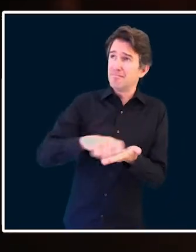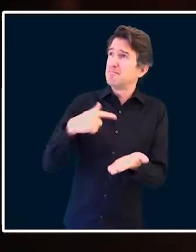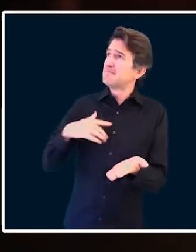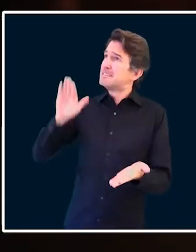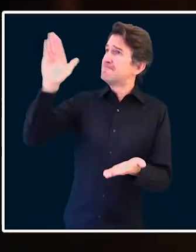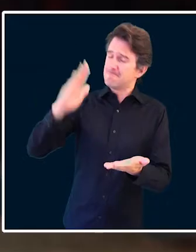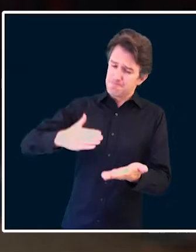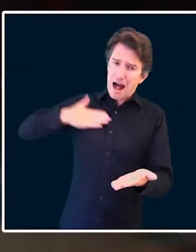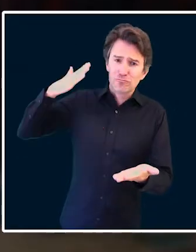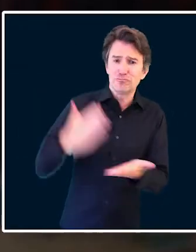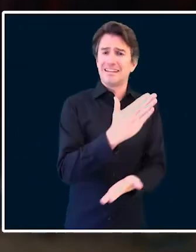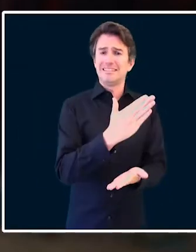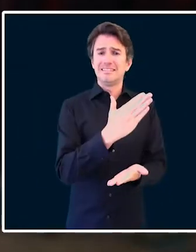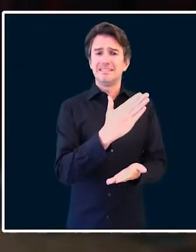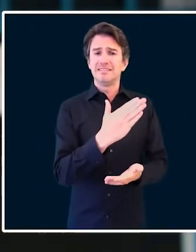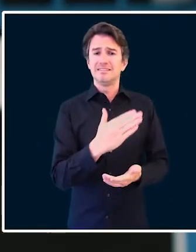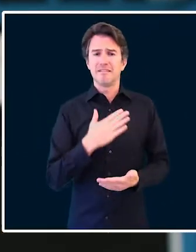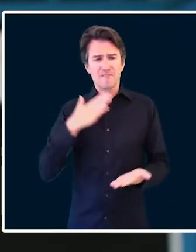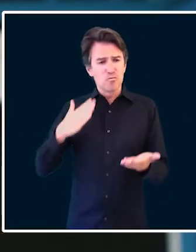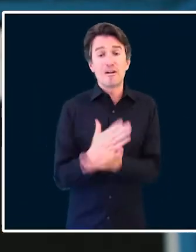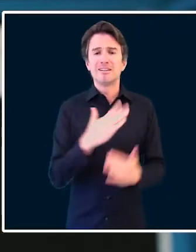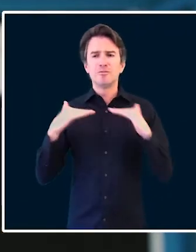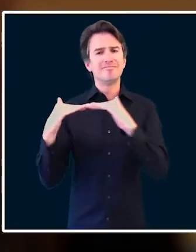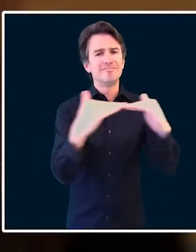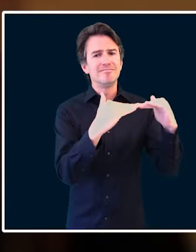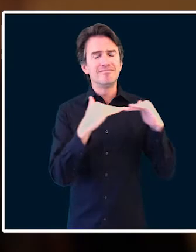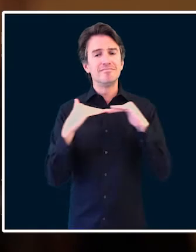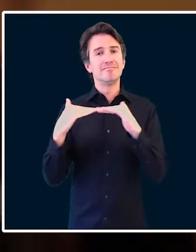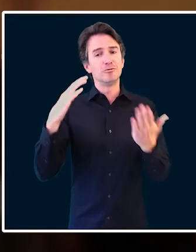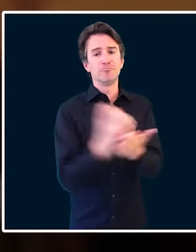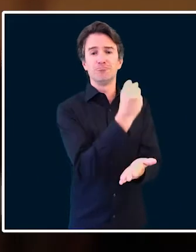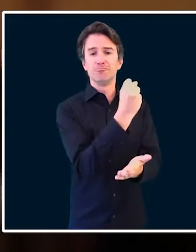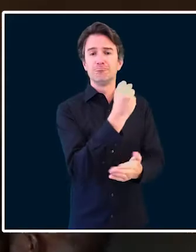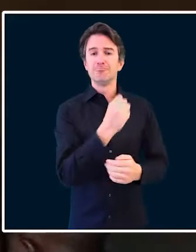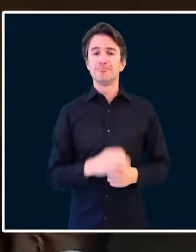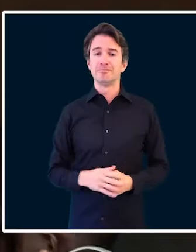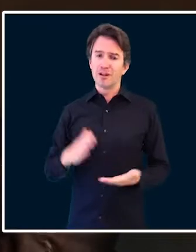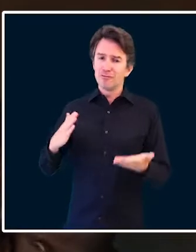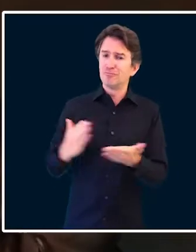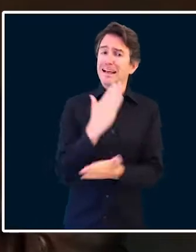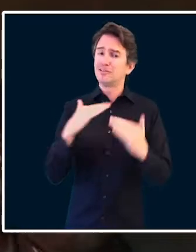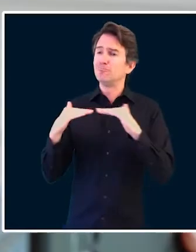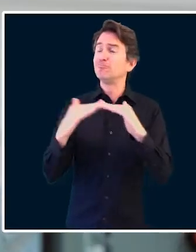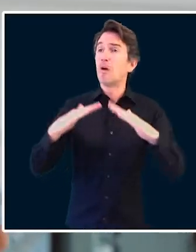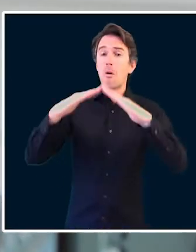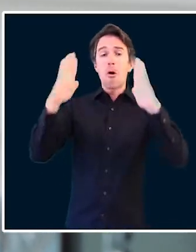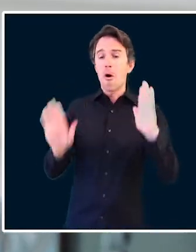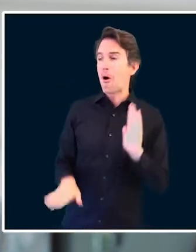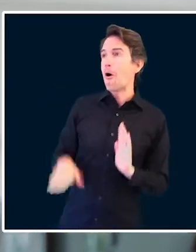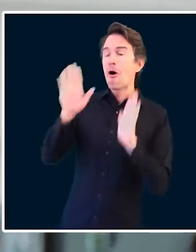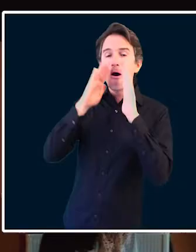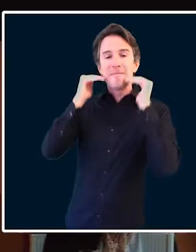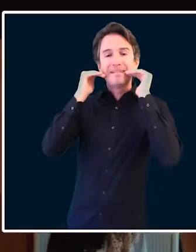me claiming my right. My right to a fair chance. A fair chance to grow up in a